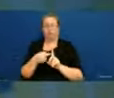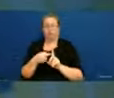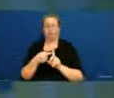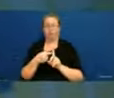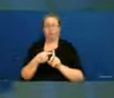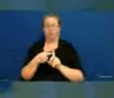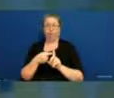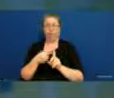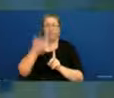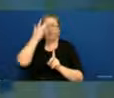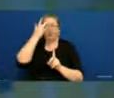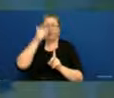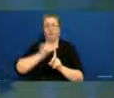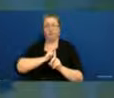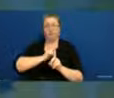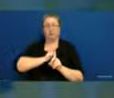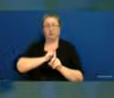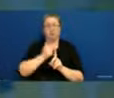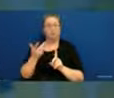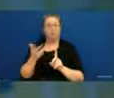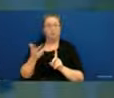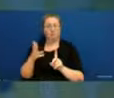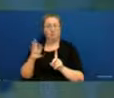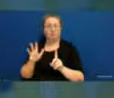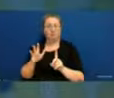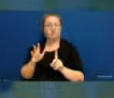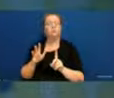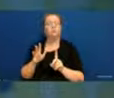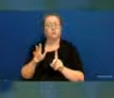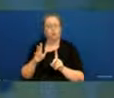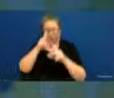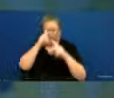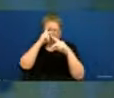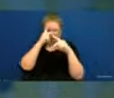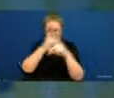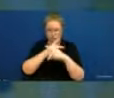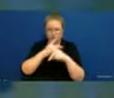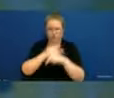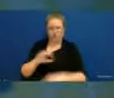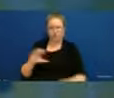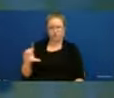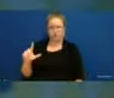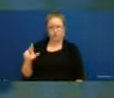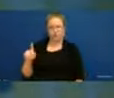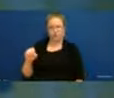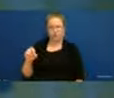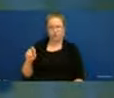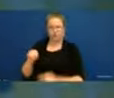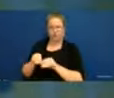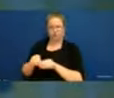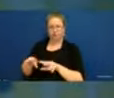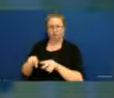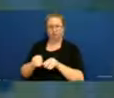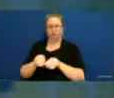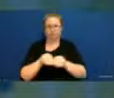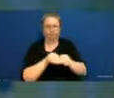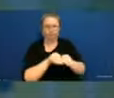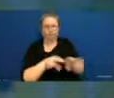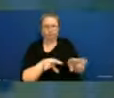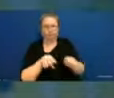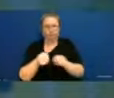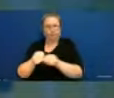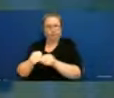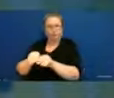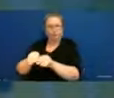who don't spread to anybody. So it's a balancing of finding out how many clusters we have, and that's all put into the